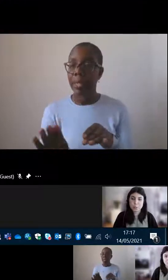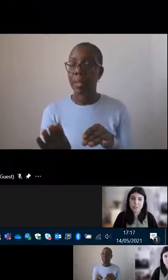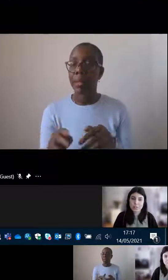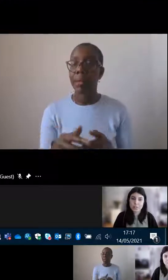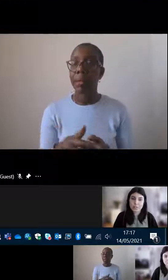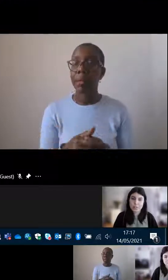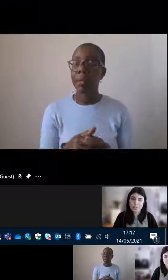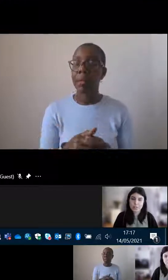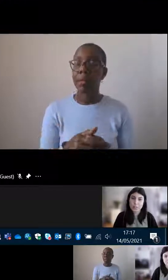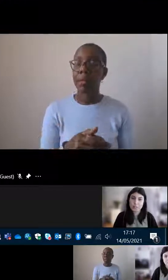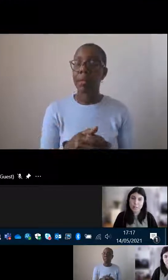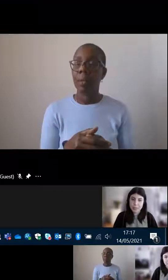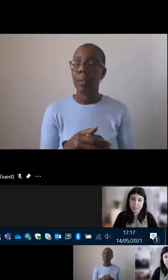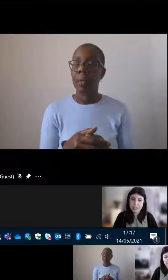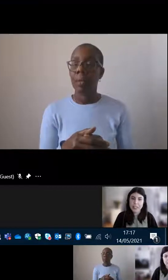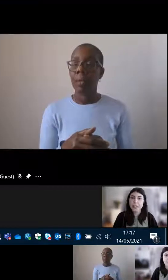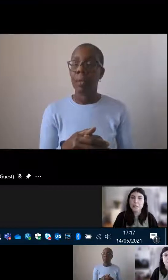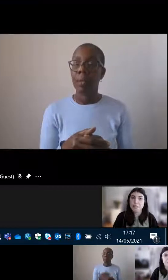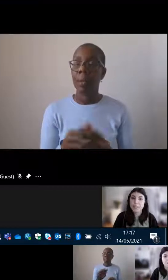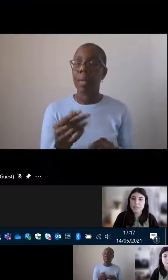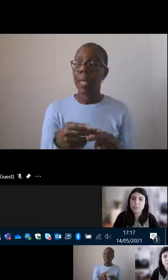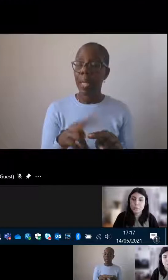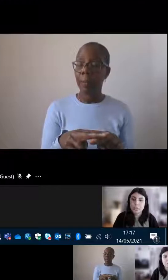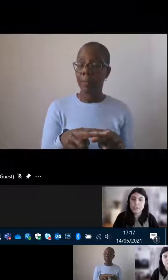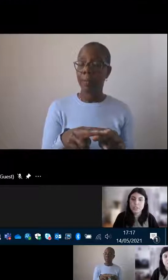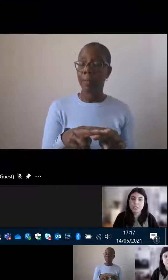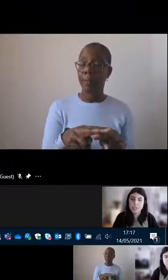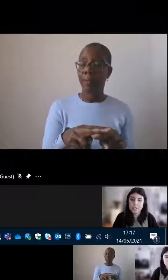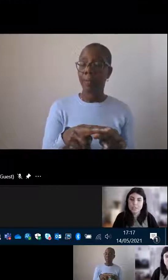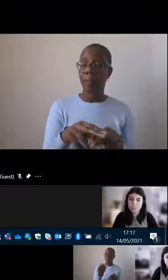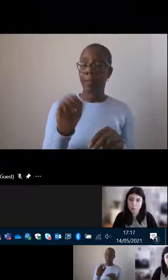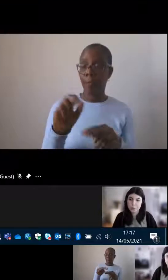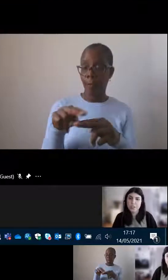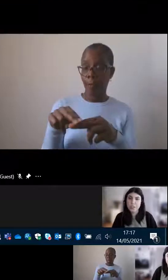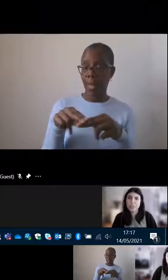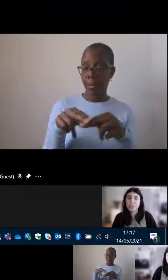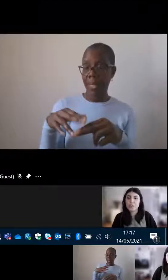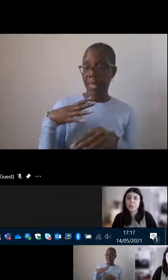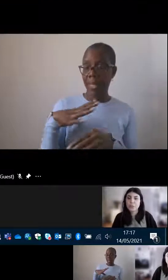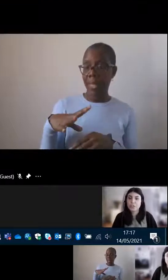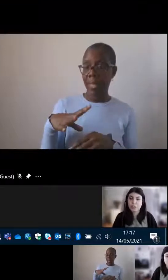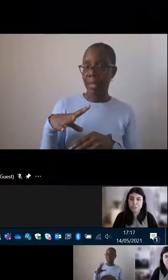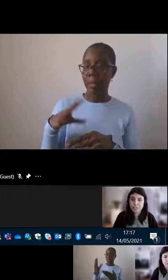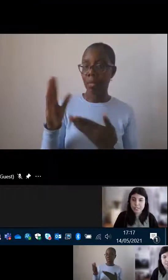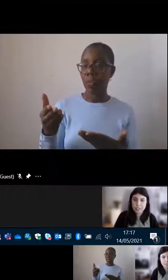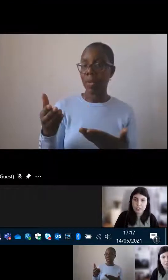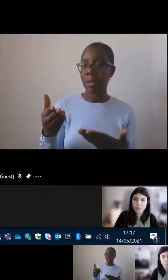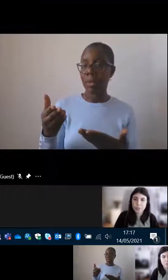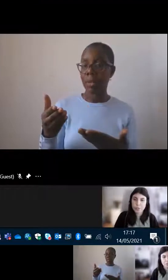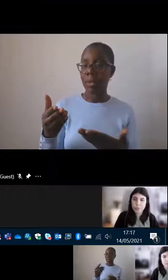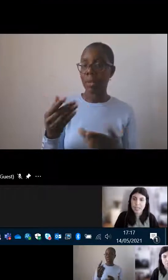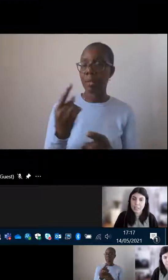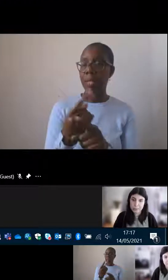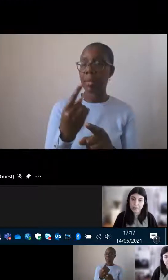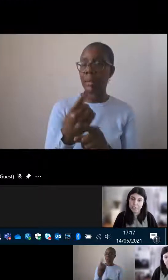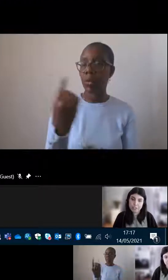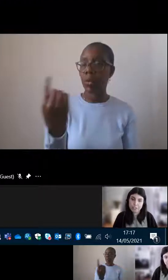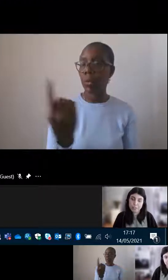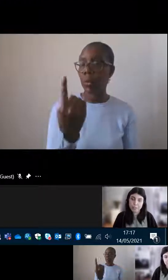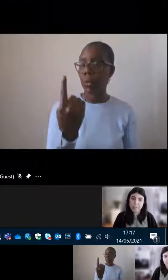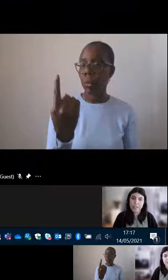do want to request a service for your family, please do speak to your child's school, your local children's centre, or your